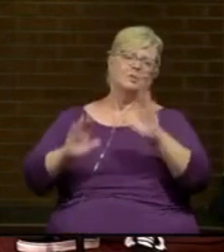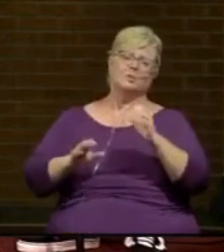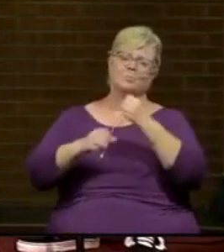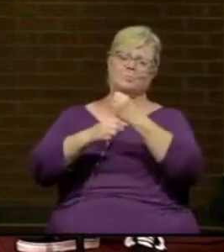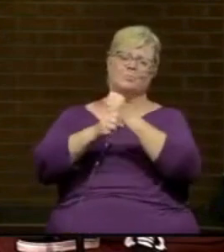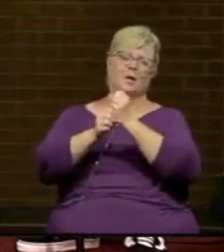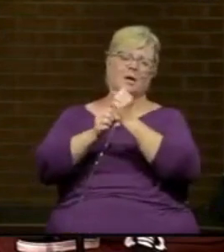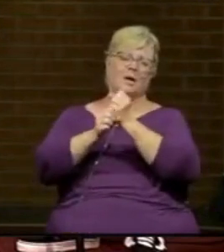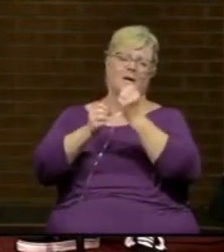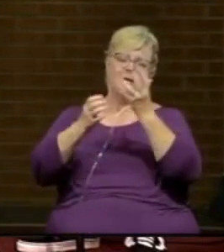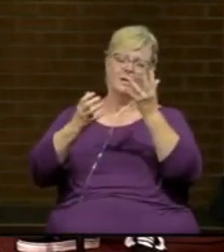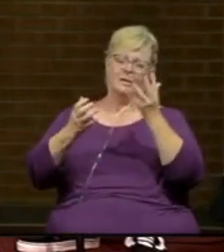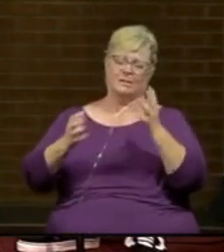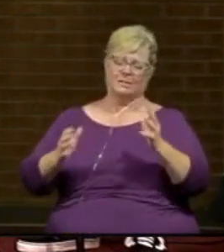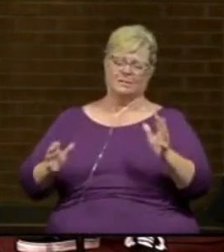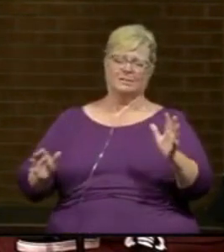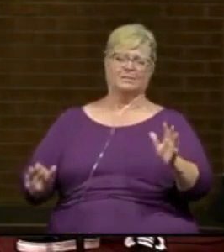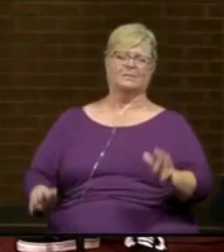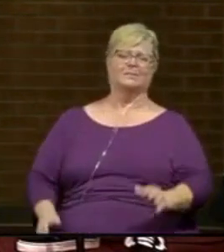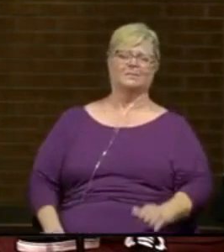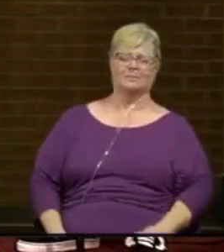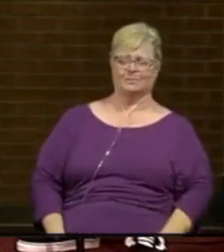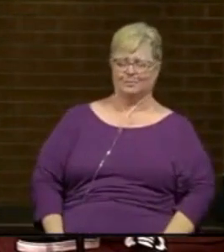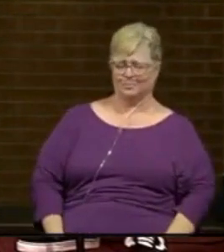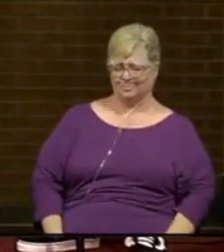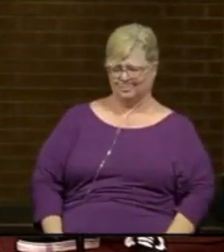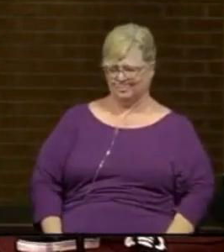wonderfully made.